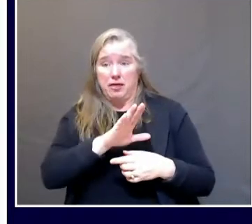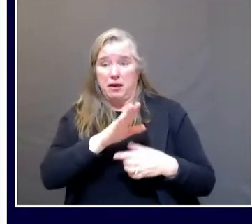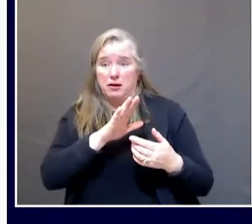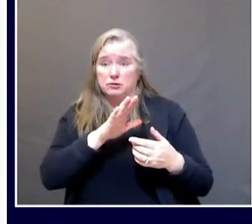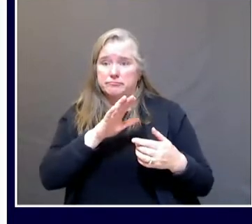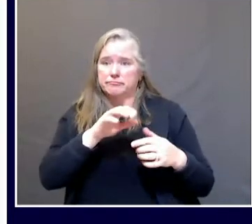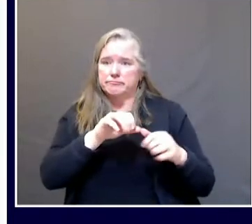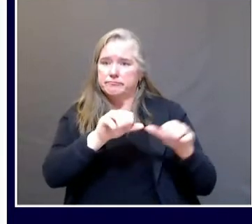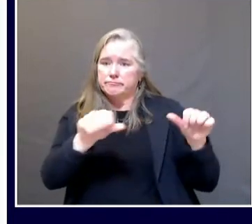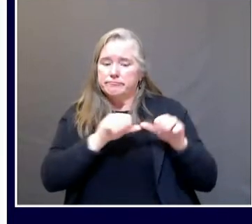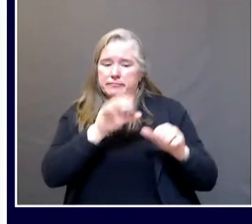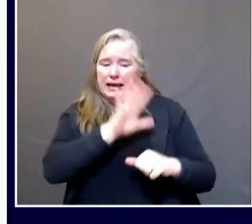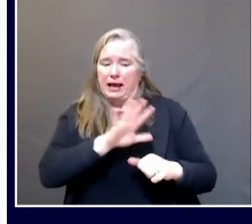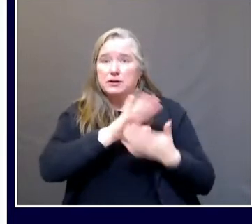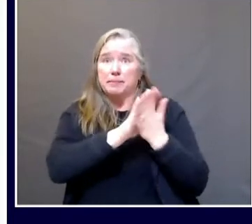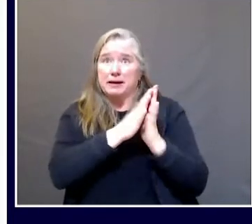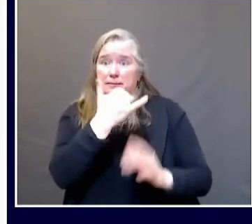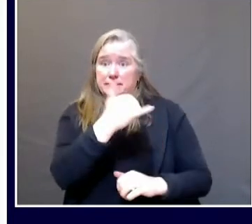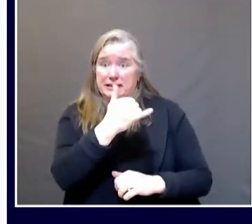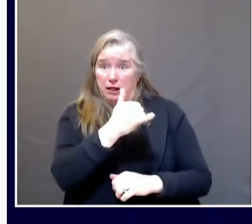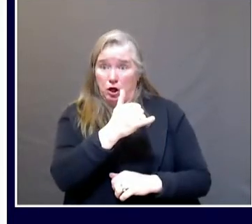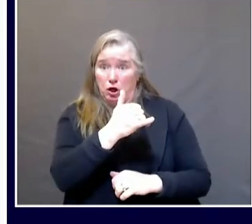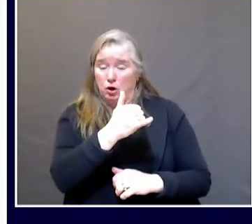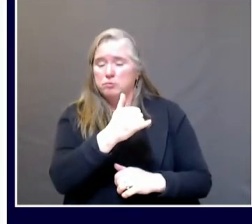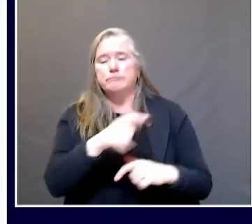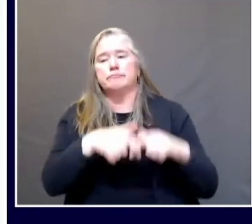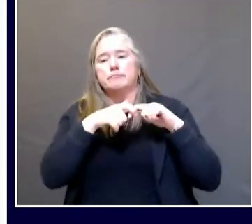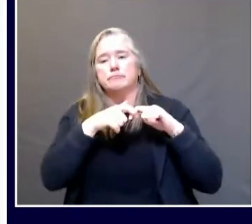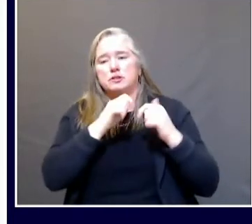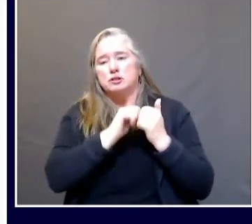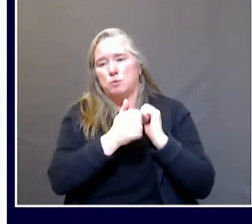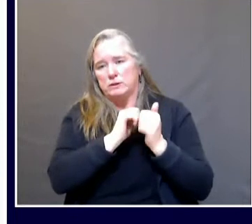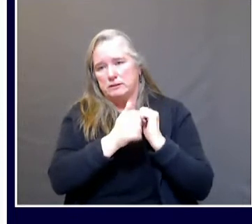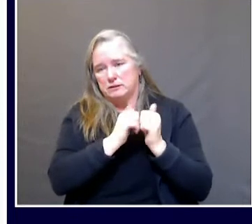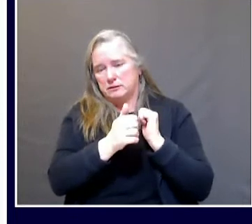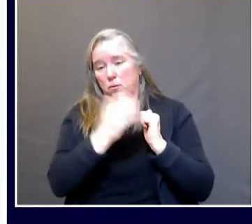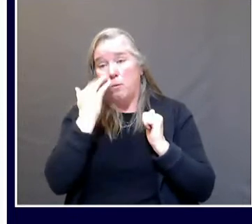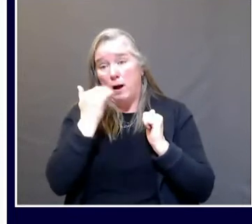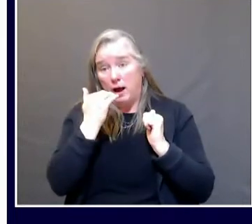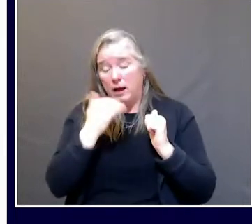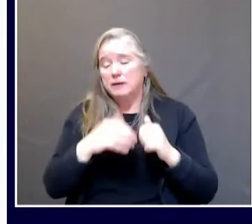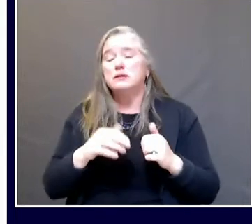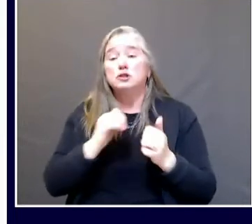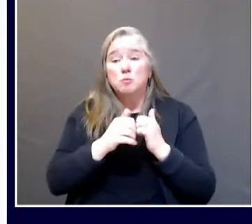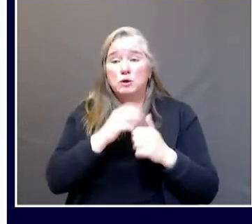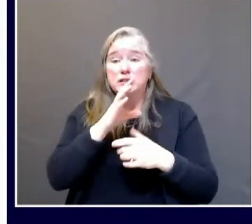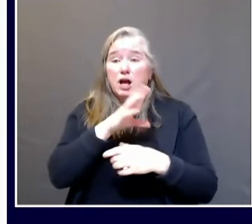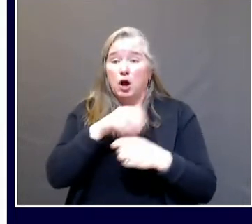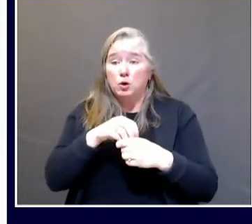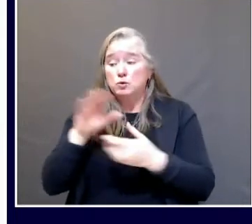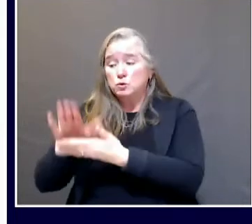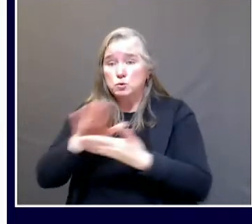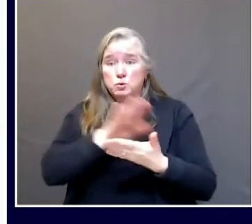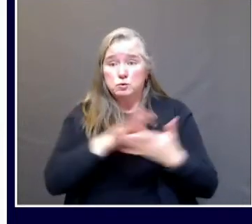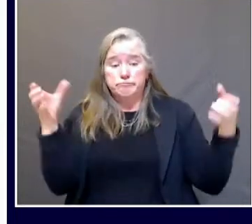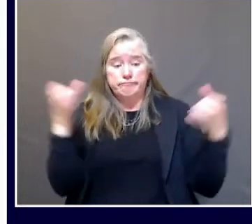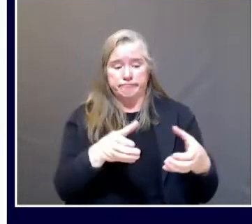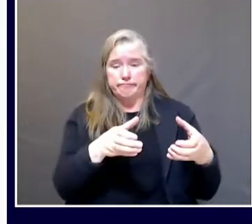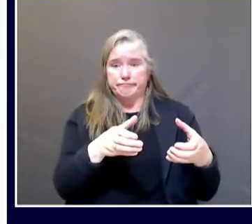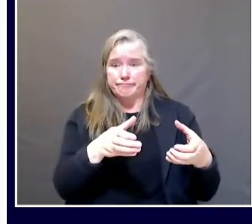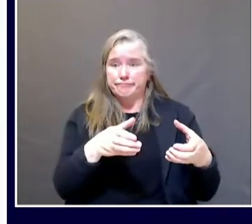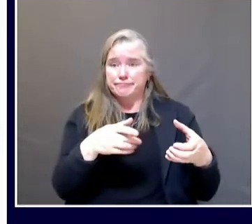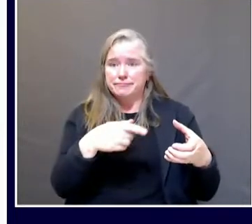children together to, or youth together to play sports. But that was a Maine Principals Association guidance. They're the ones who govern school